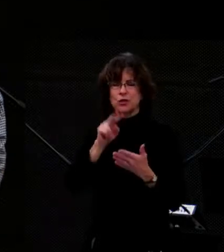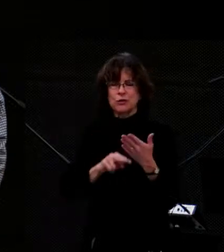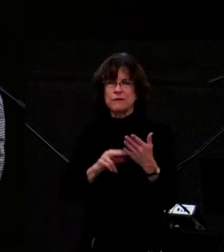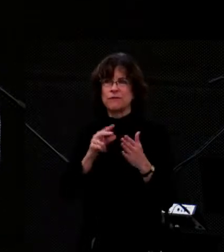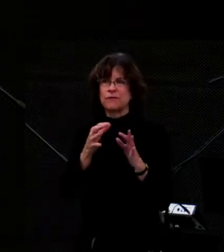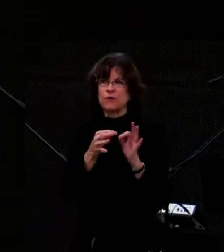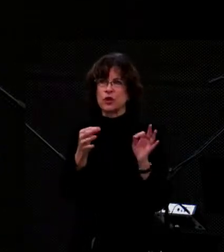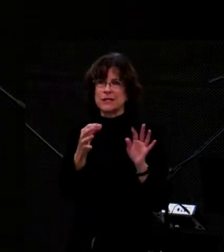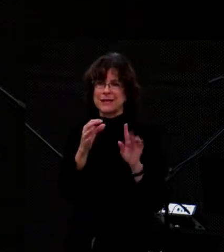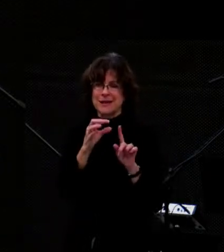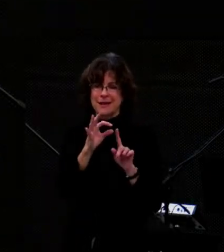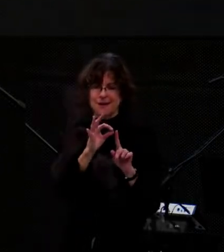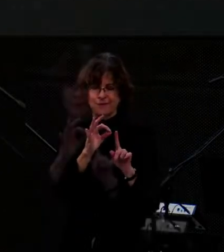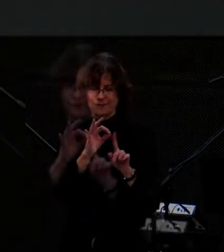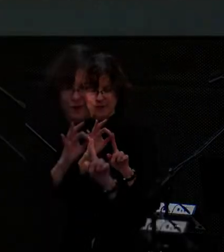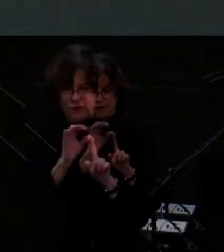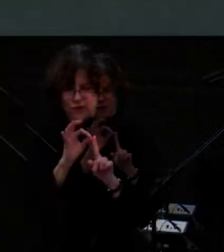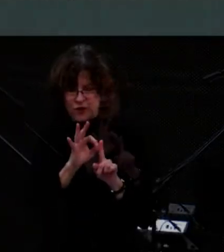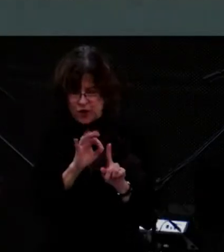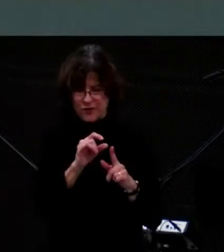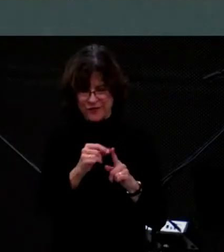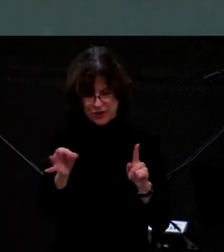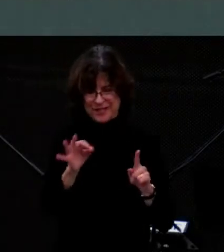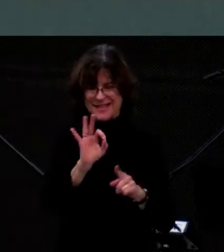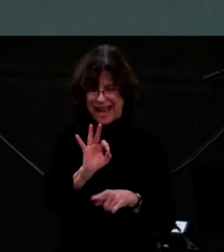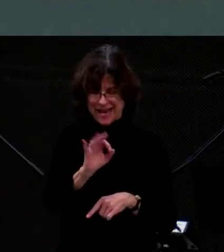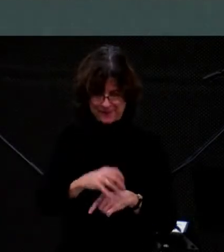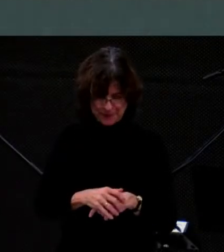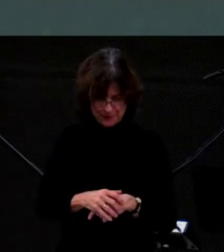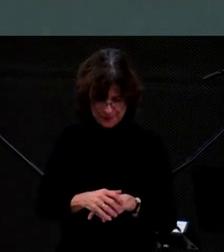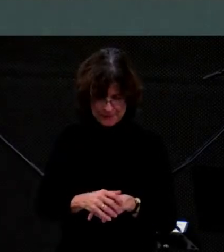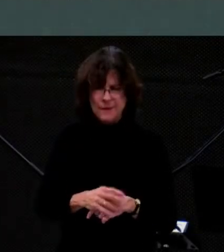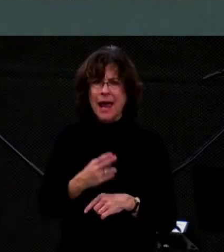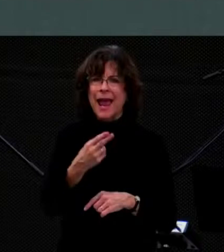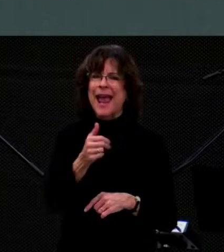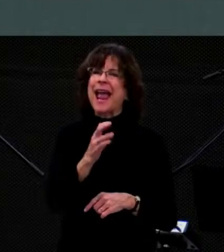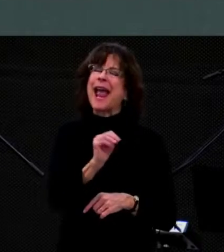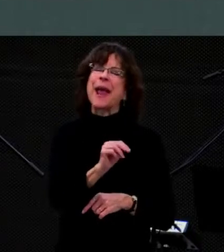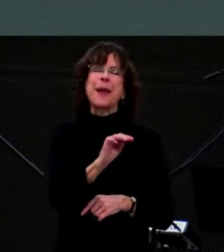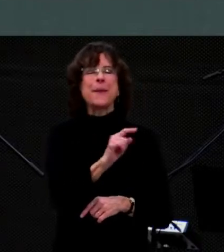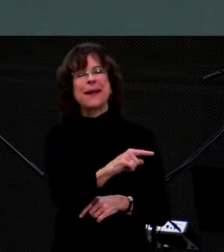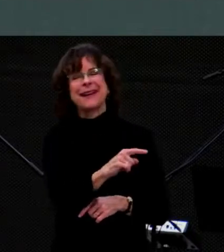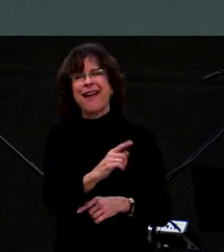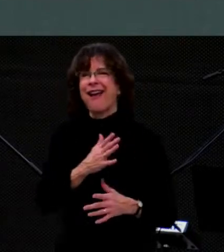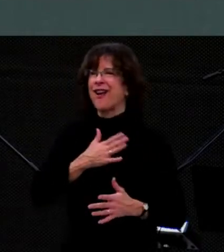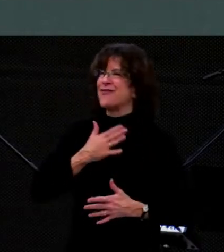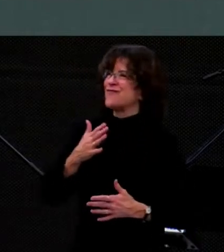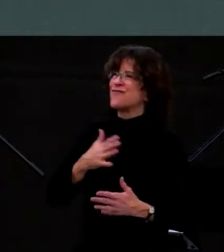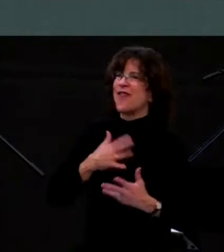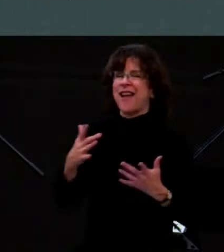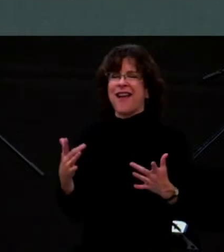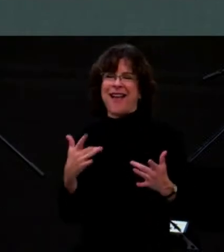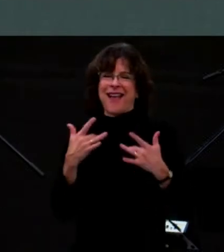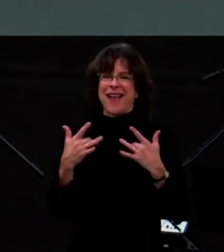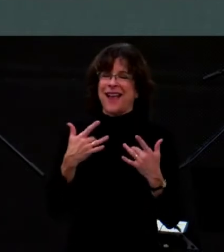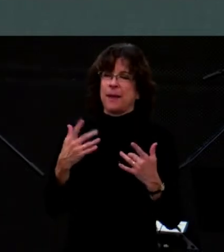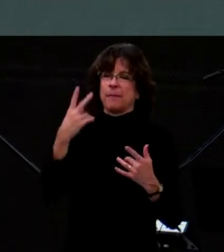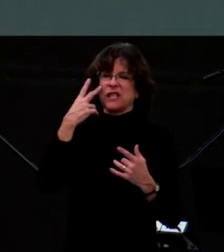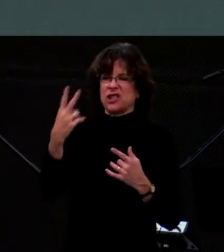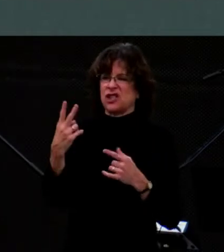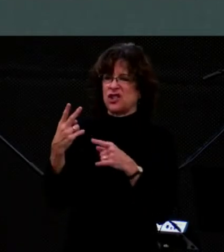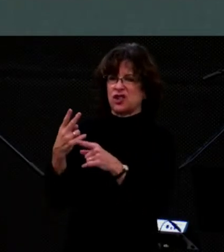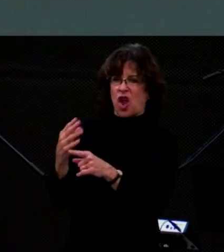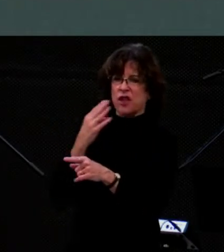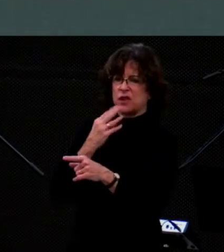9. And Haman went out that day joyful and glad of heart. But when Haman saw Mordecai in the king's gate, that he